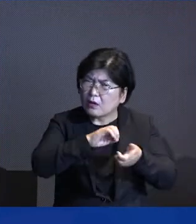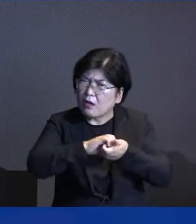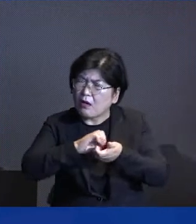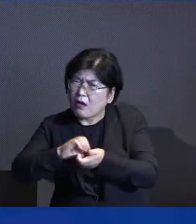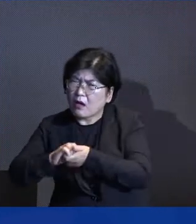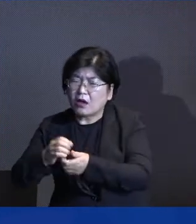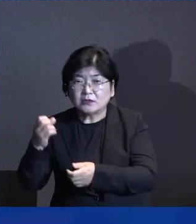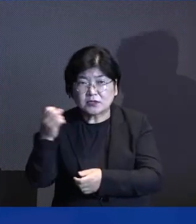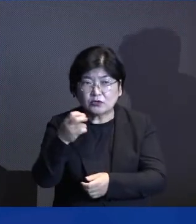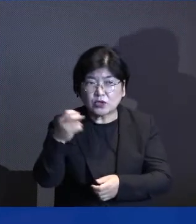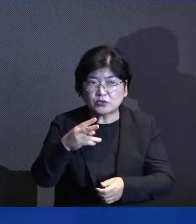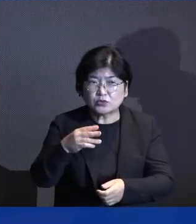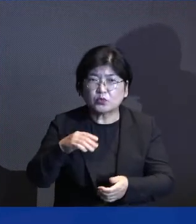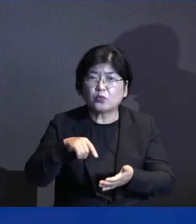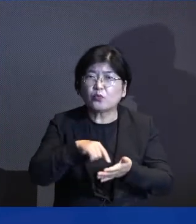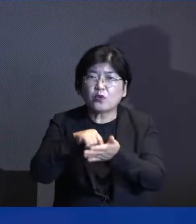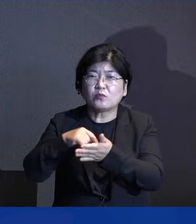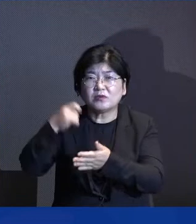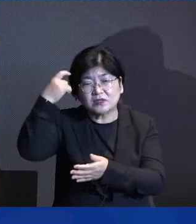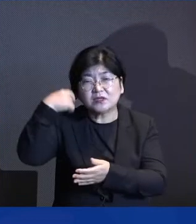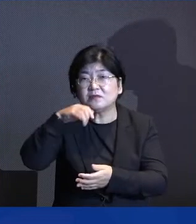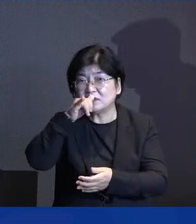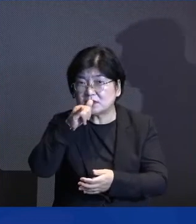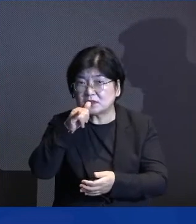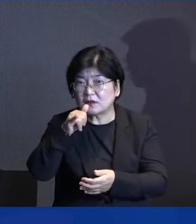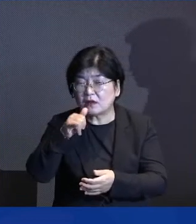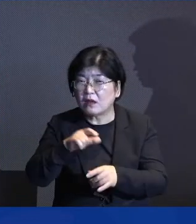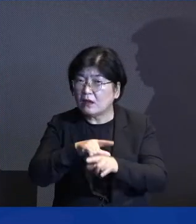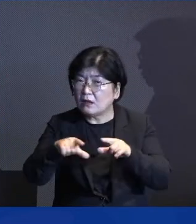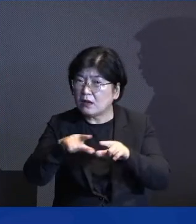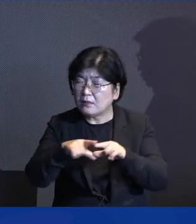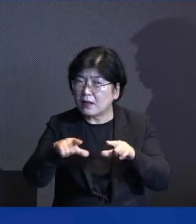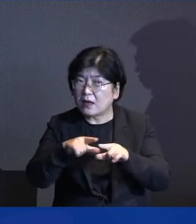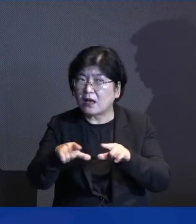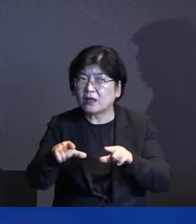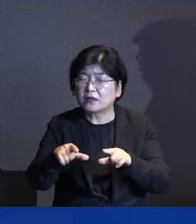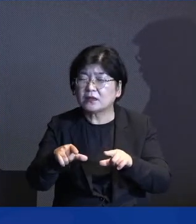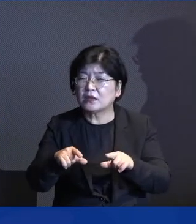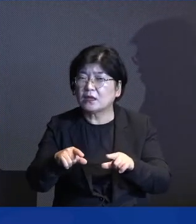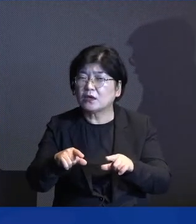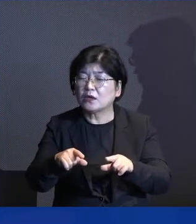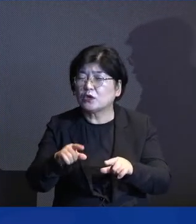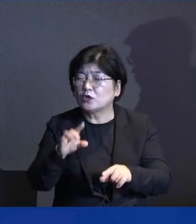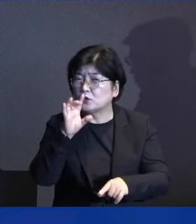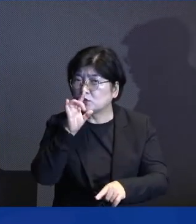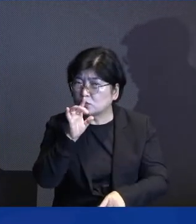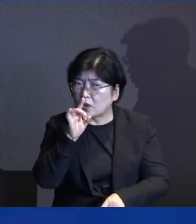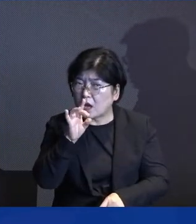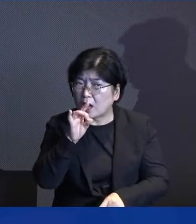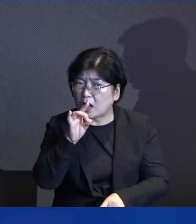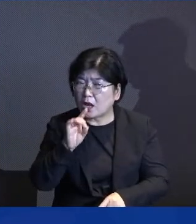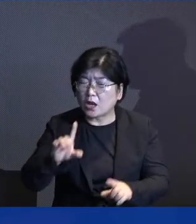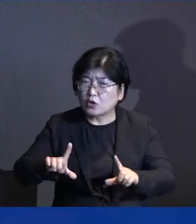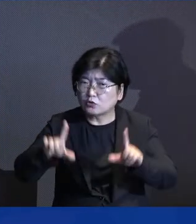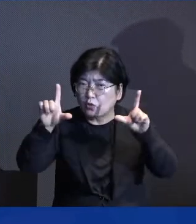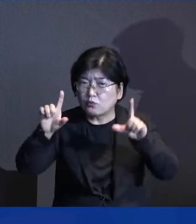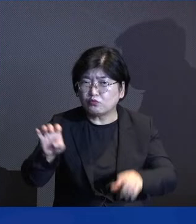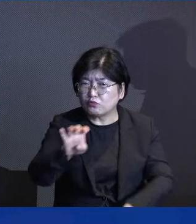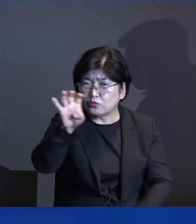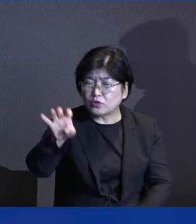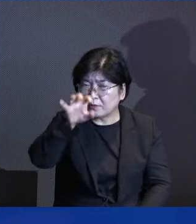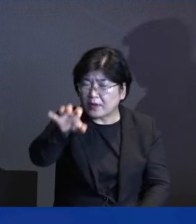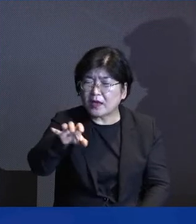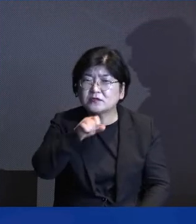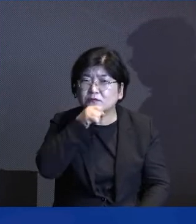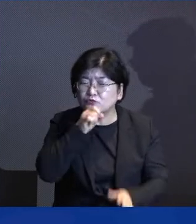highest proportions of loneliness often observed in Central and Eastern part of European countries. But only